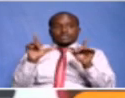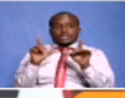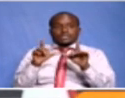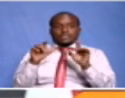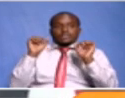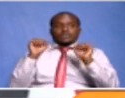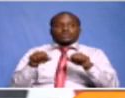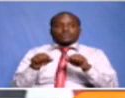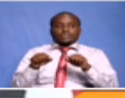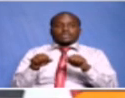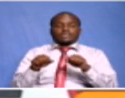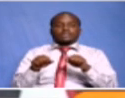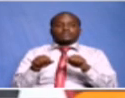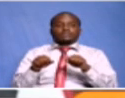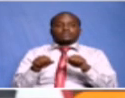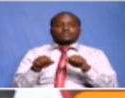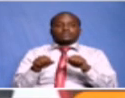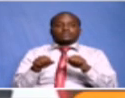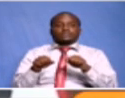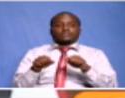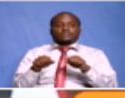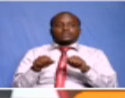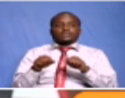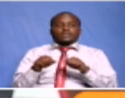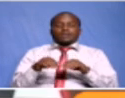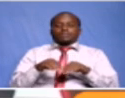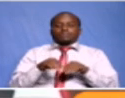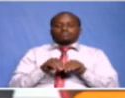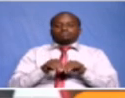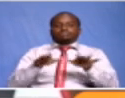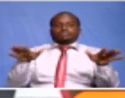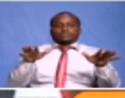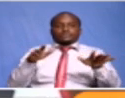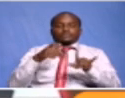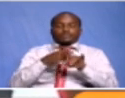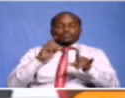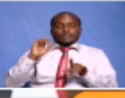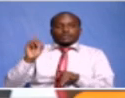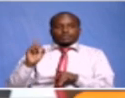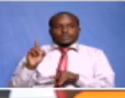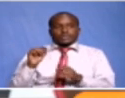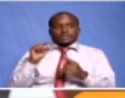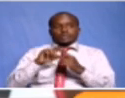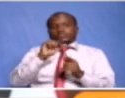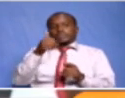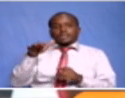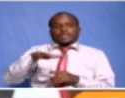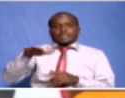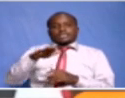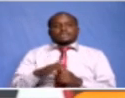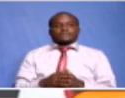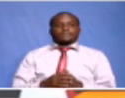to get out of the Archdiocese of Nairobi area of jurisdiction to other areas.